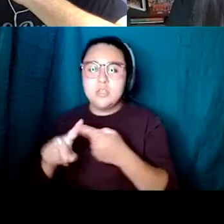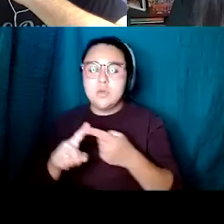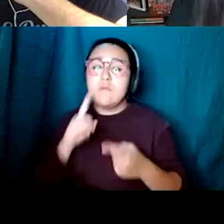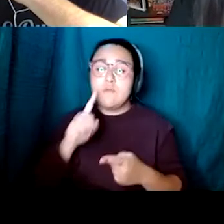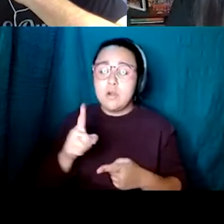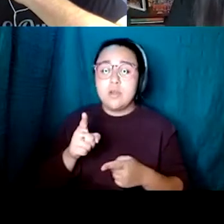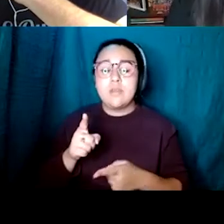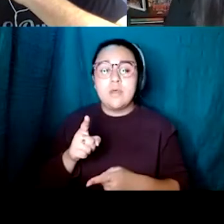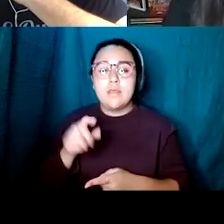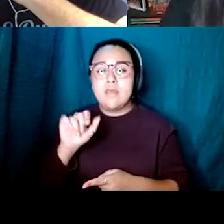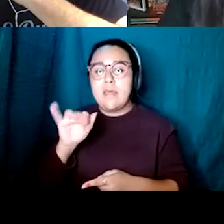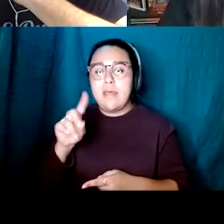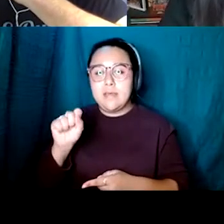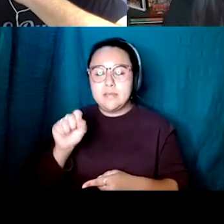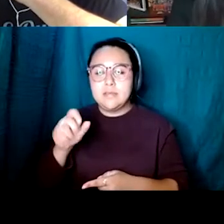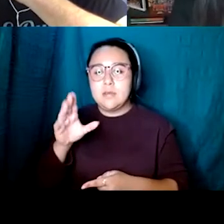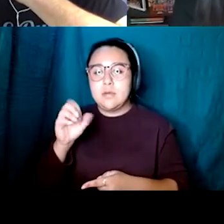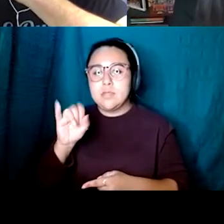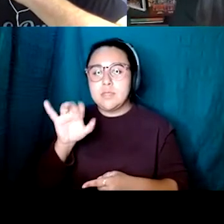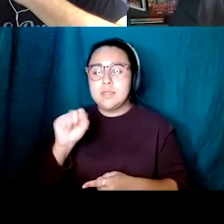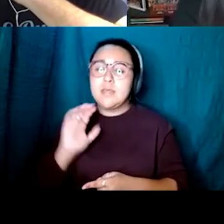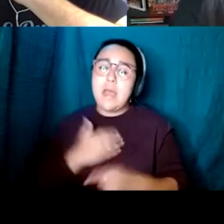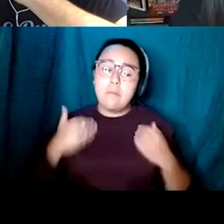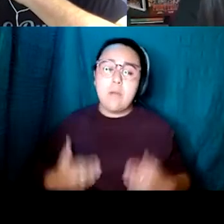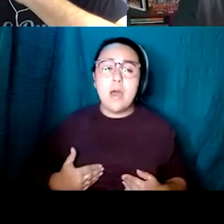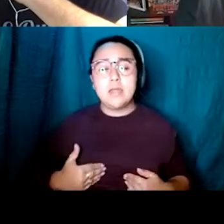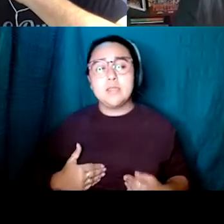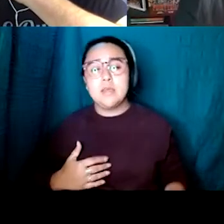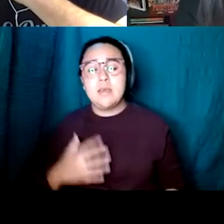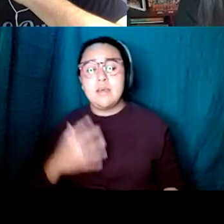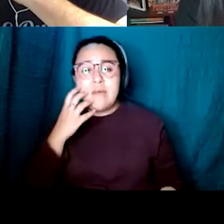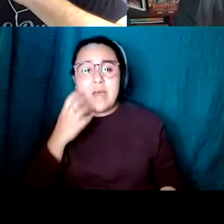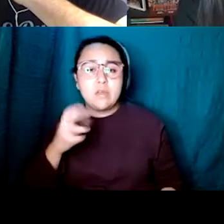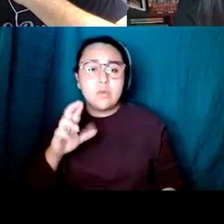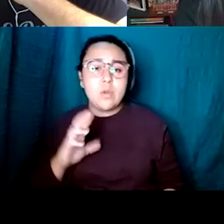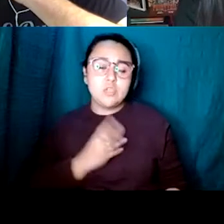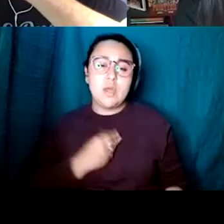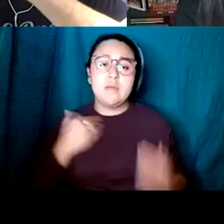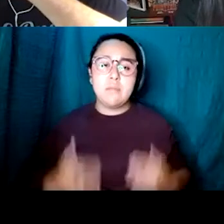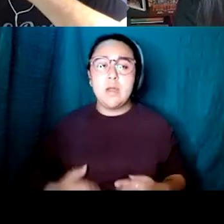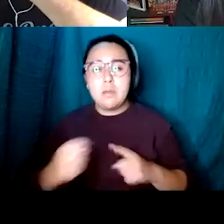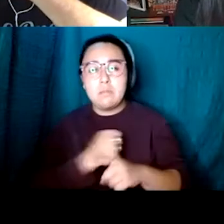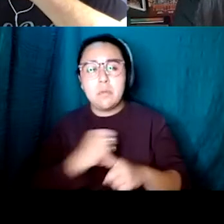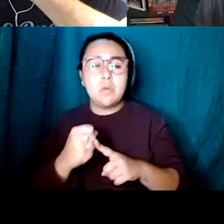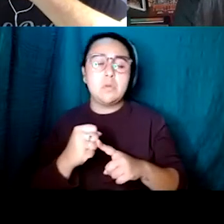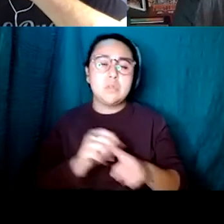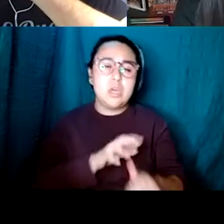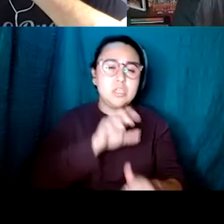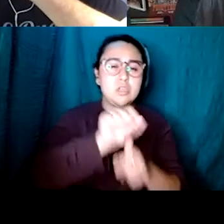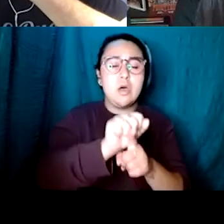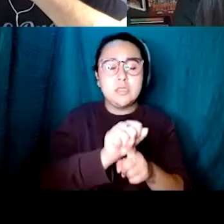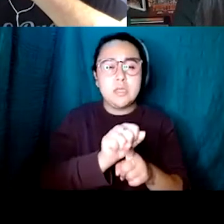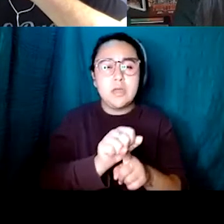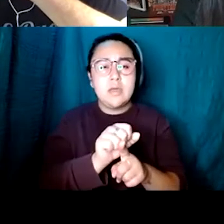queer and fat and trans bodies have been abused, assaulted, beaten, bloodied, stabbed, and shot.